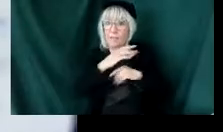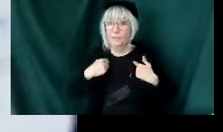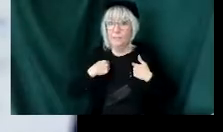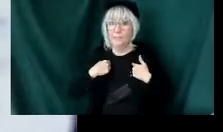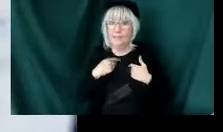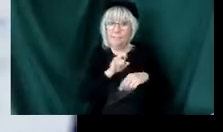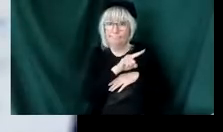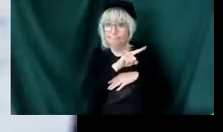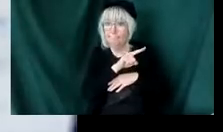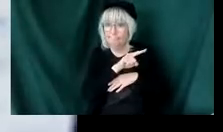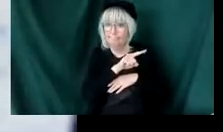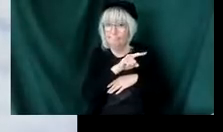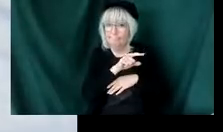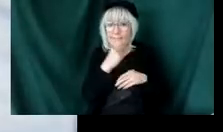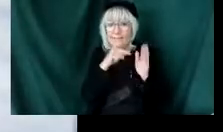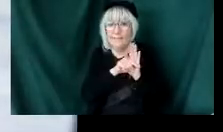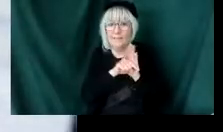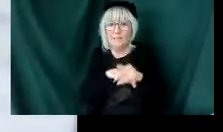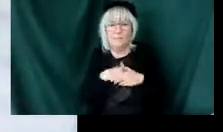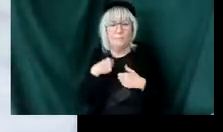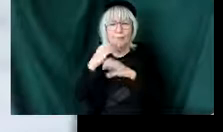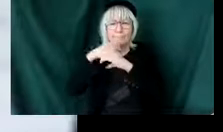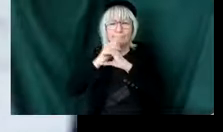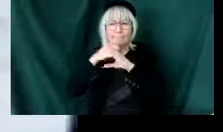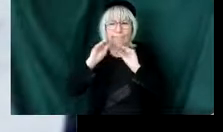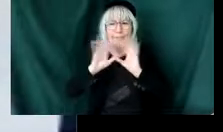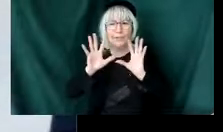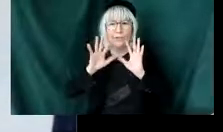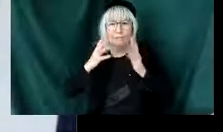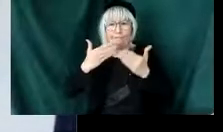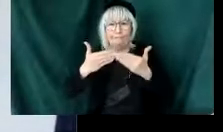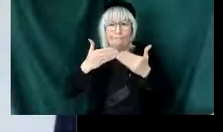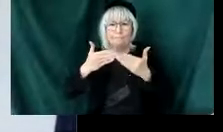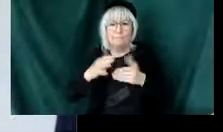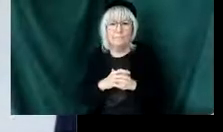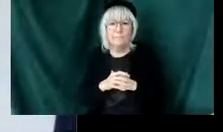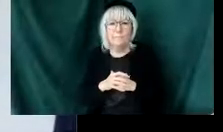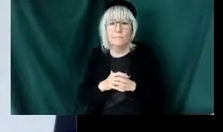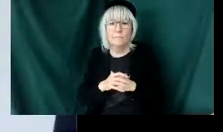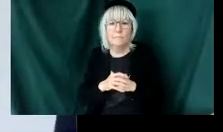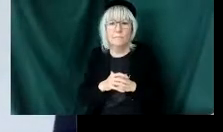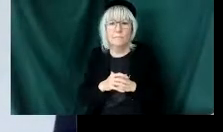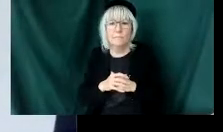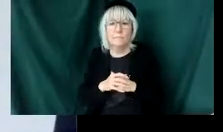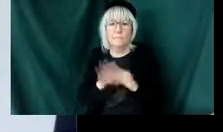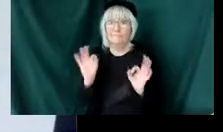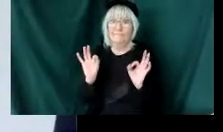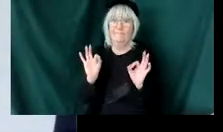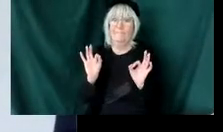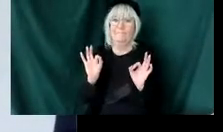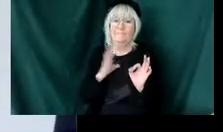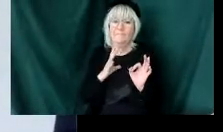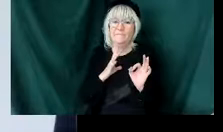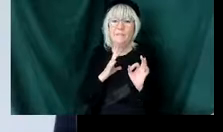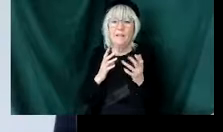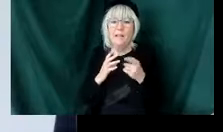me. I'm trying to focus it. Take a picture of it. It's focusing on my hand. There you go. Take a picture